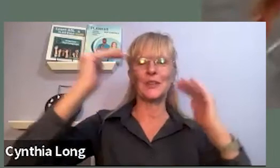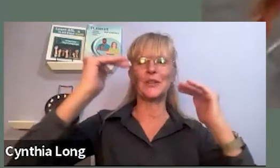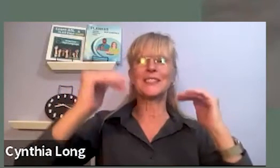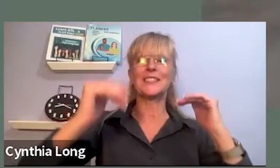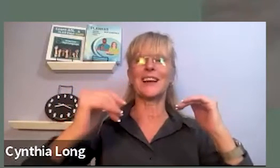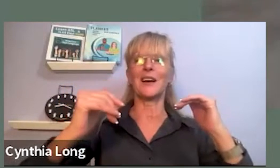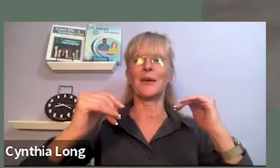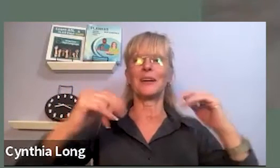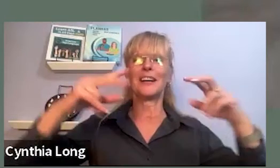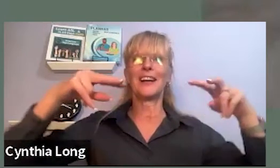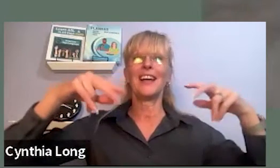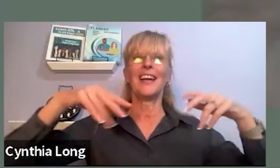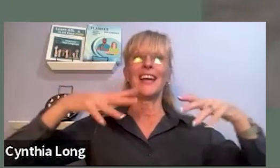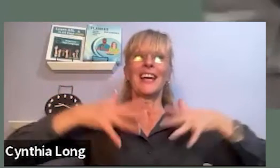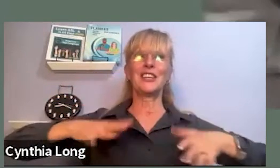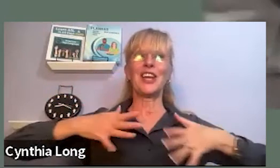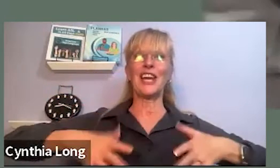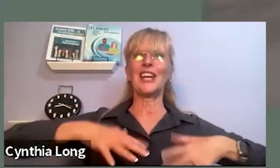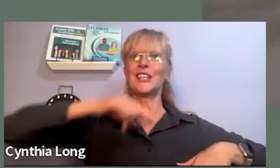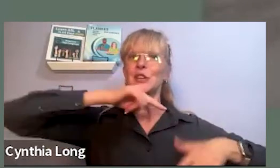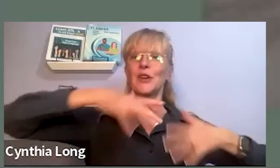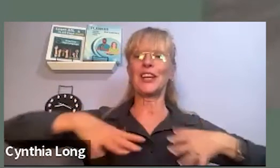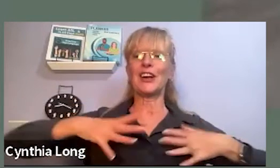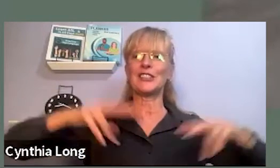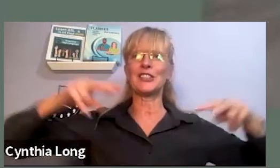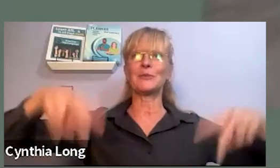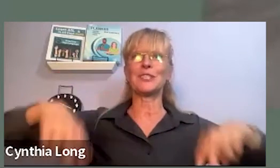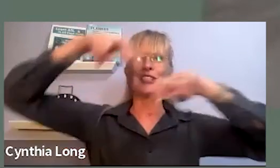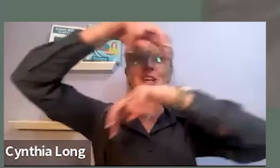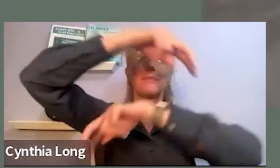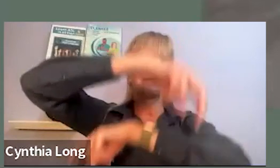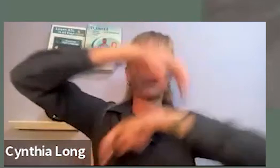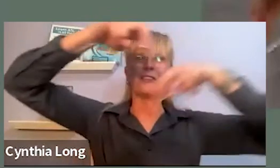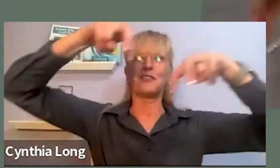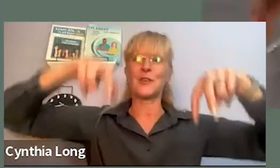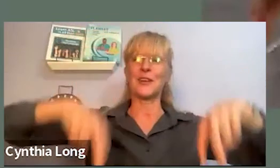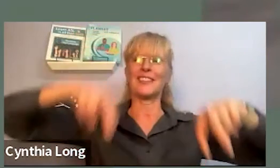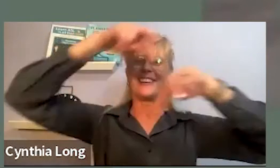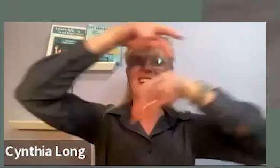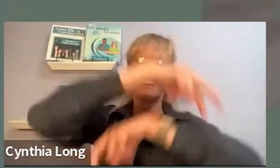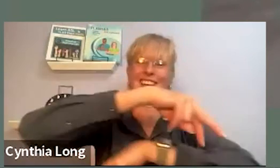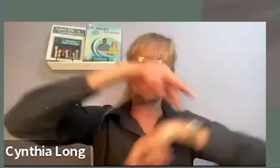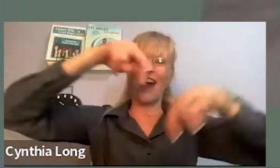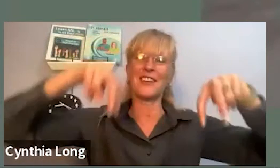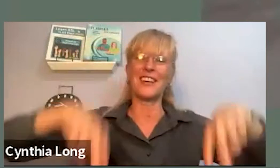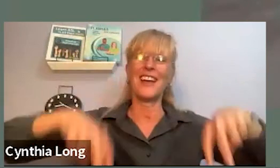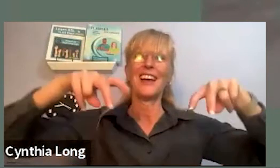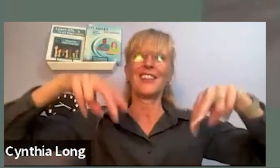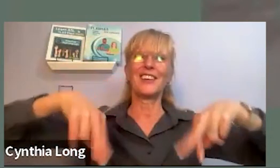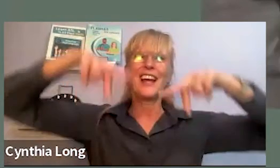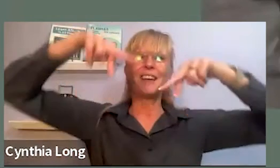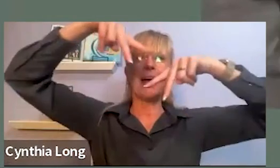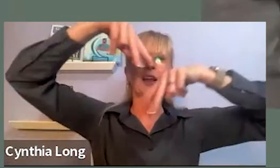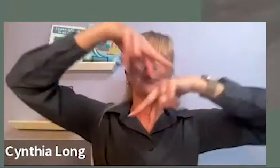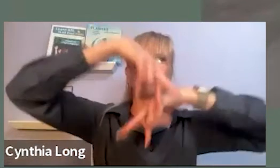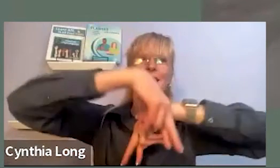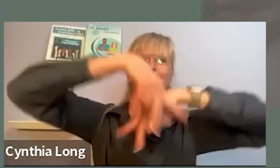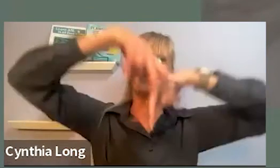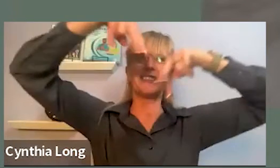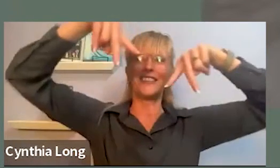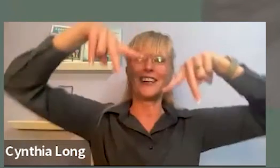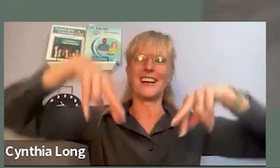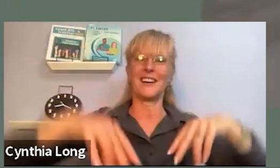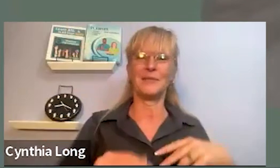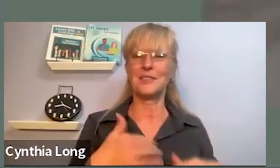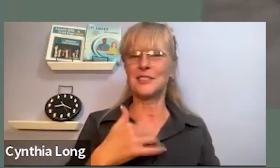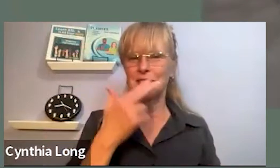grown adults in a turkey costume just jumping back and forth. They're like